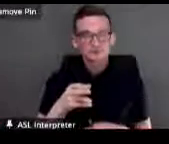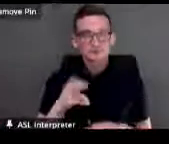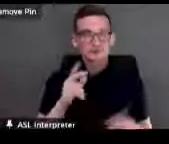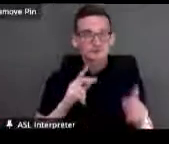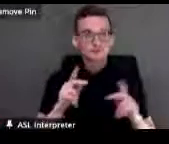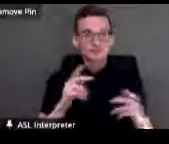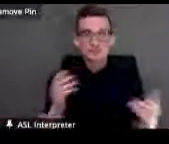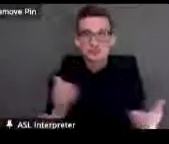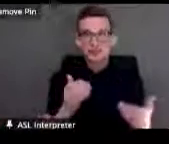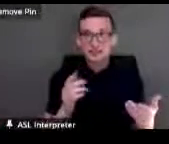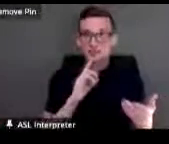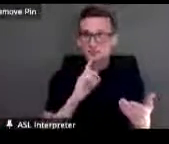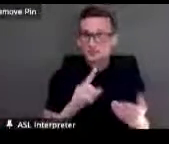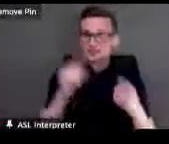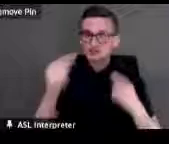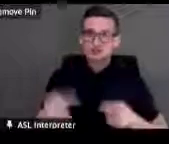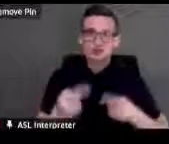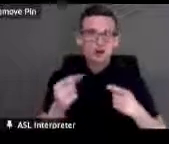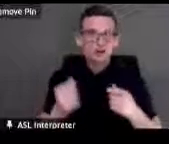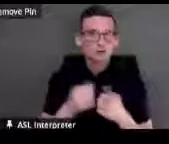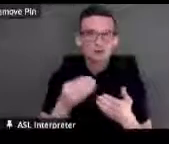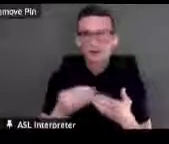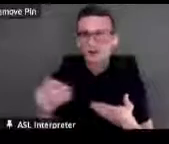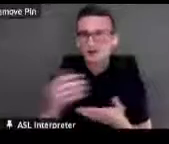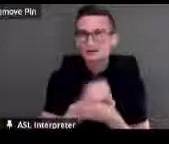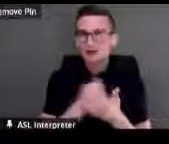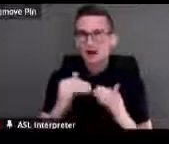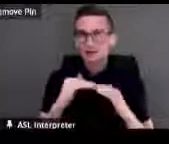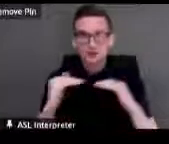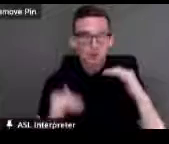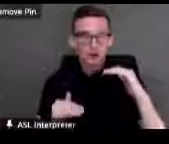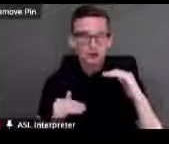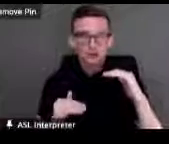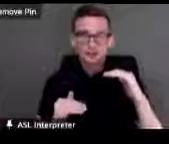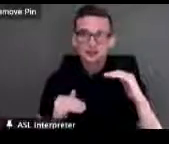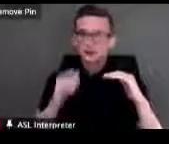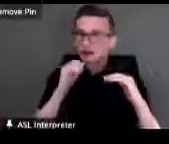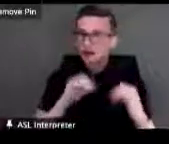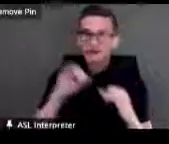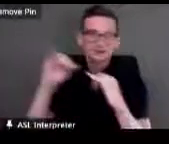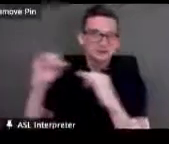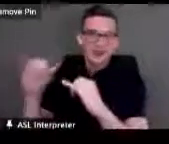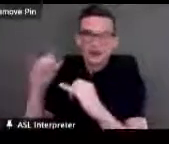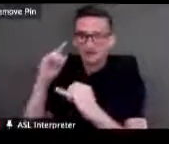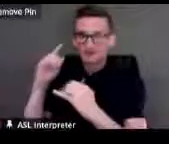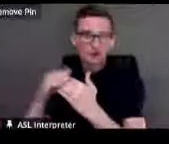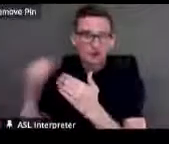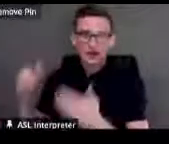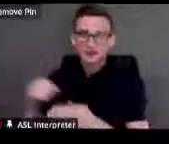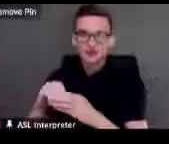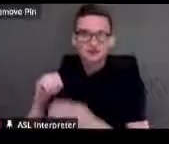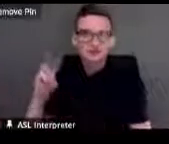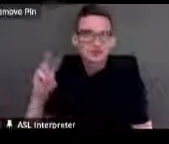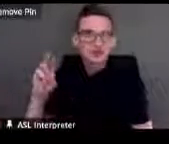really struggling with income inequality. And that is not the case for my neighbors in Wawona.